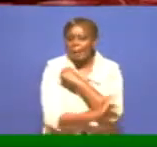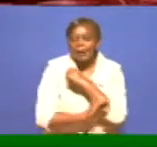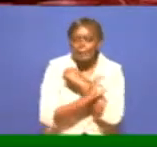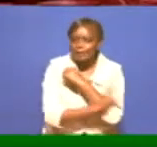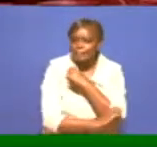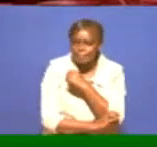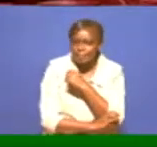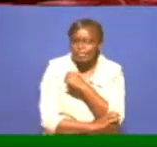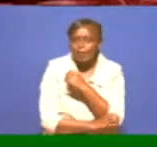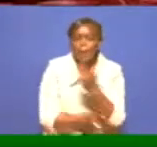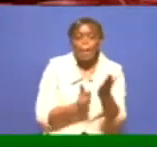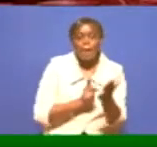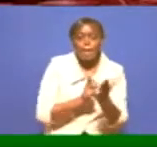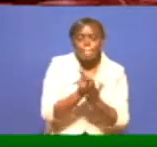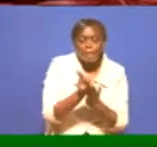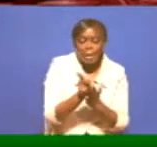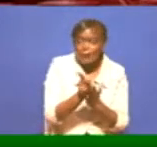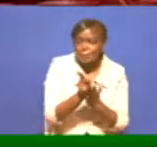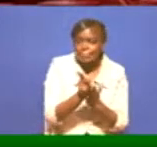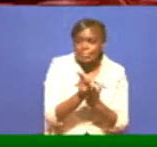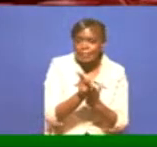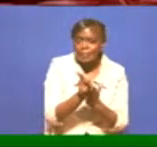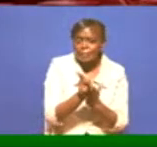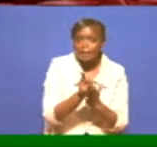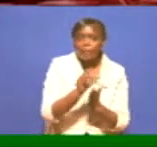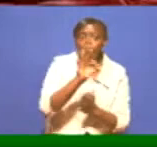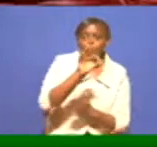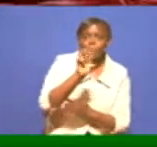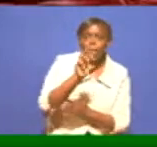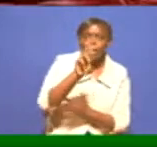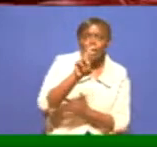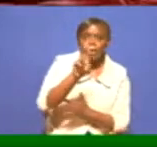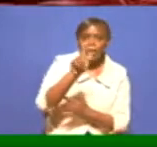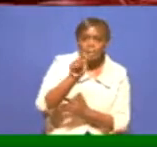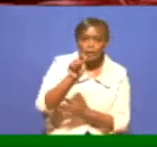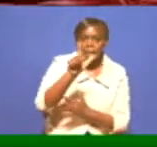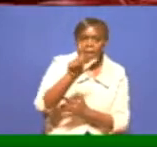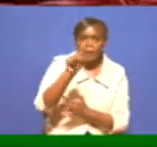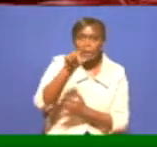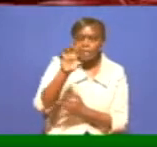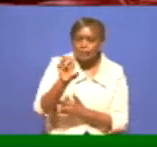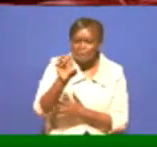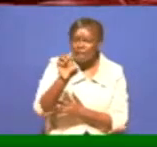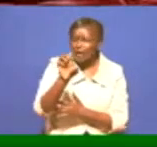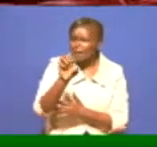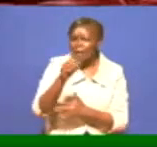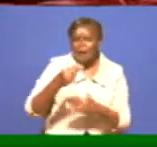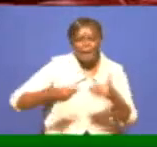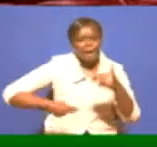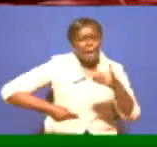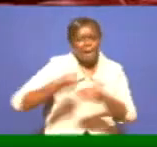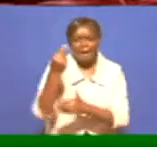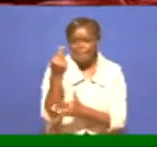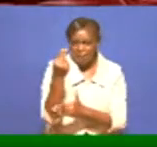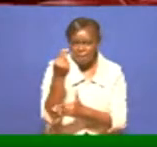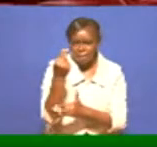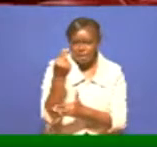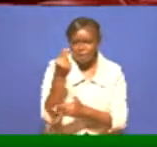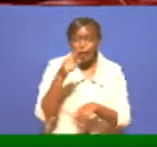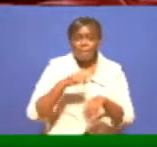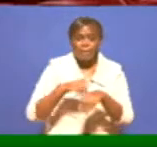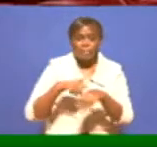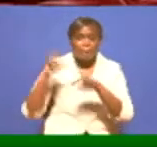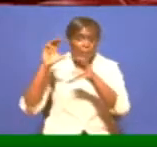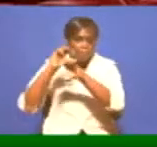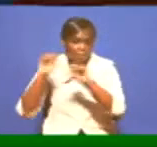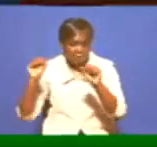the prices of fertilizer went up when the deputy president was a minister